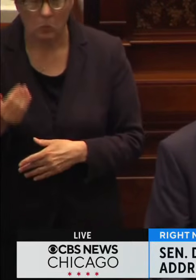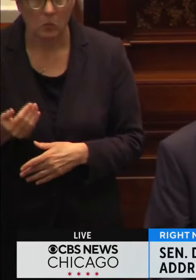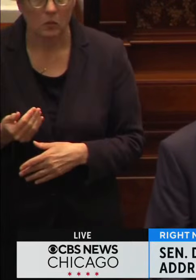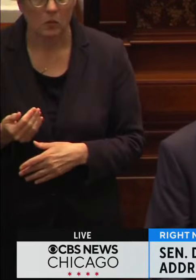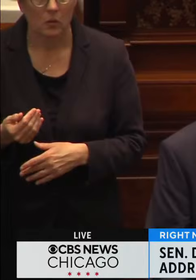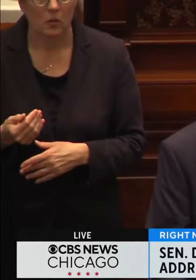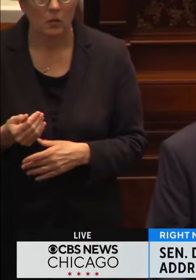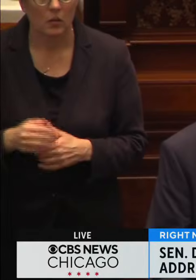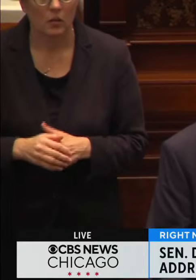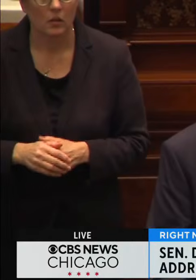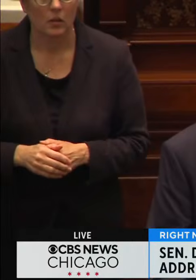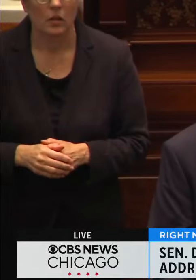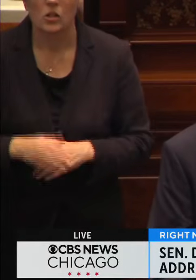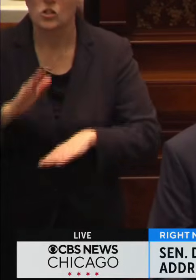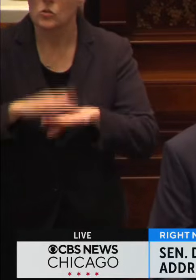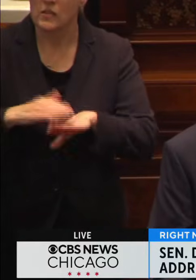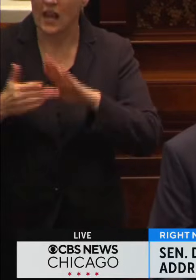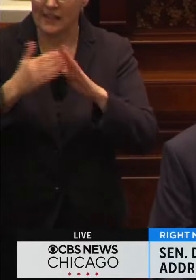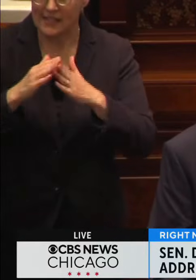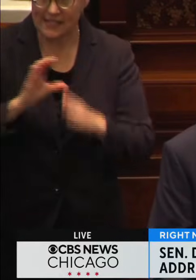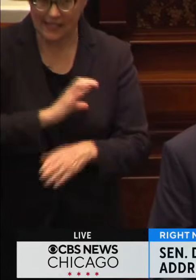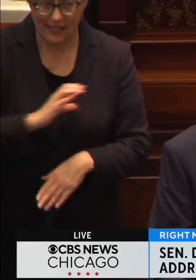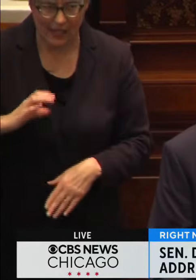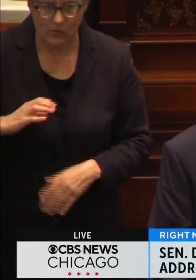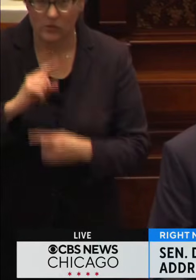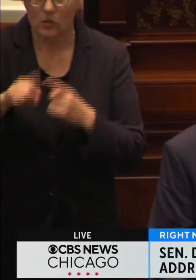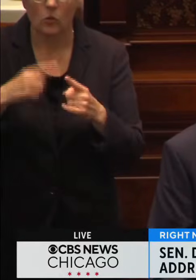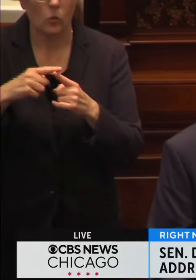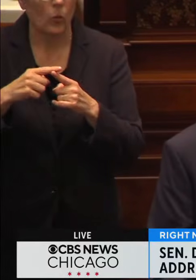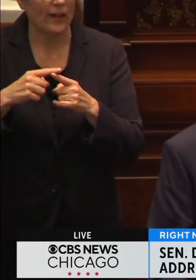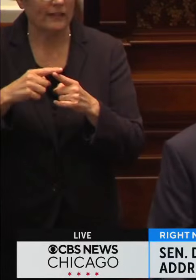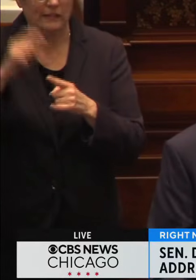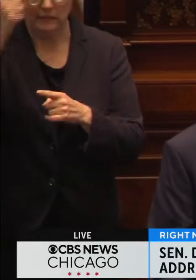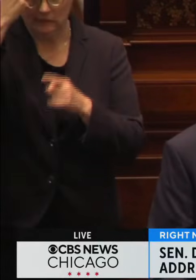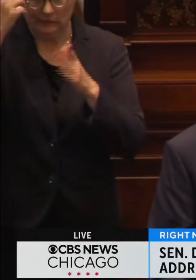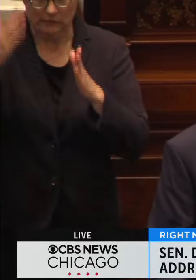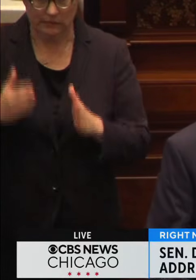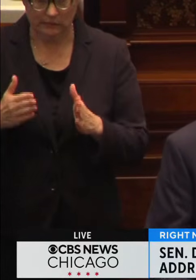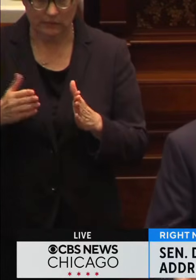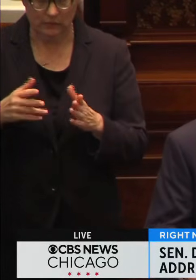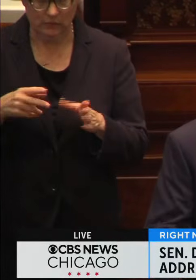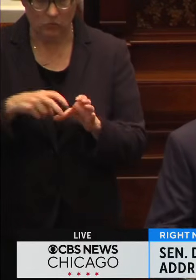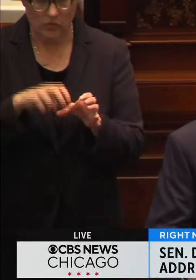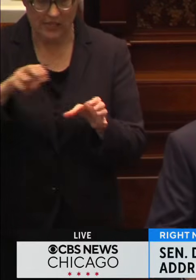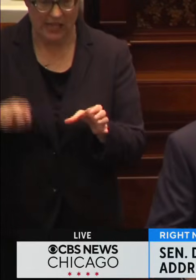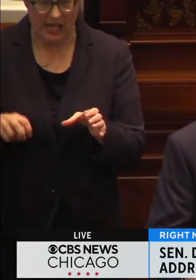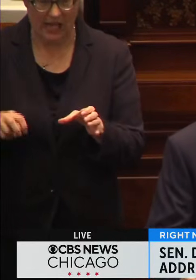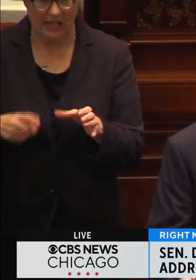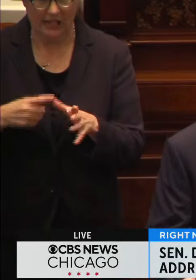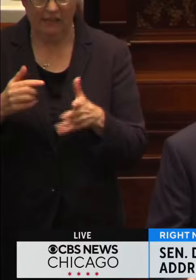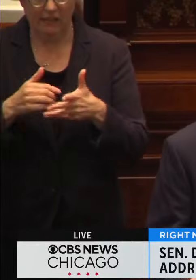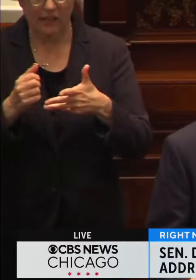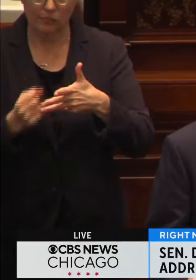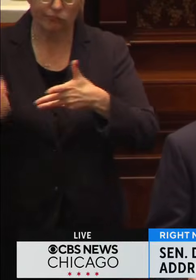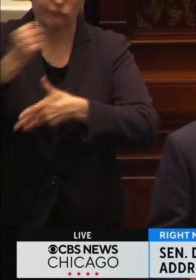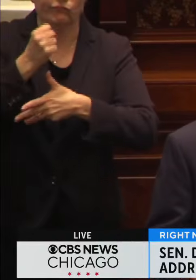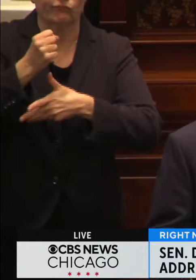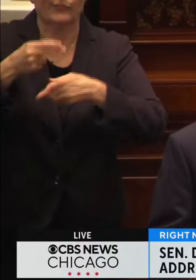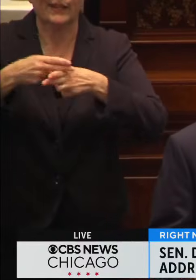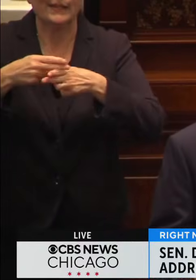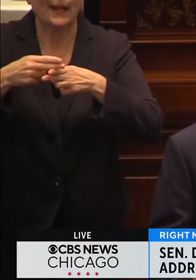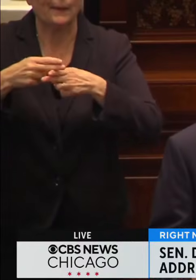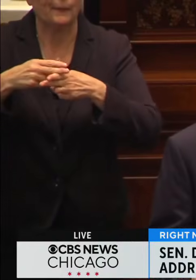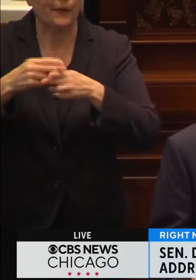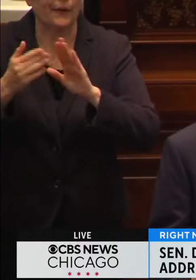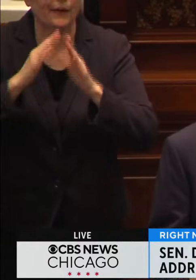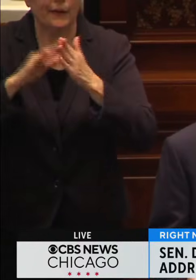on the Carbondale City Council when the mayor resigned, and she was elevated as temporary mayor. She is a